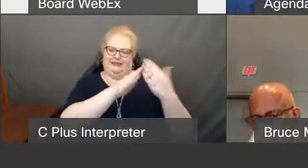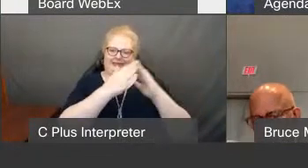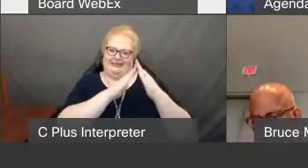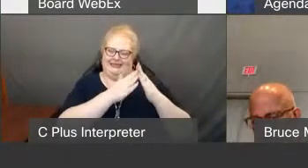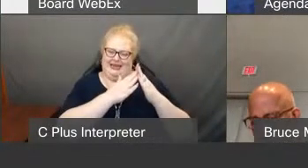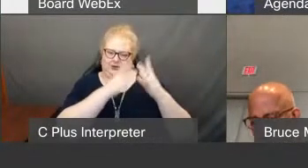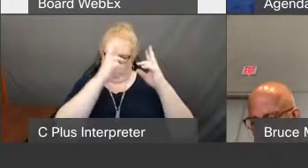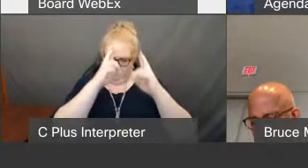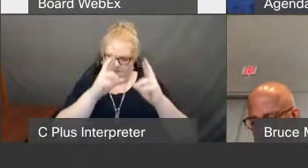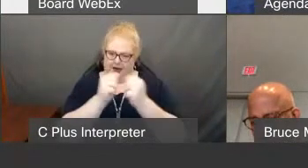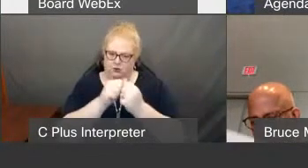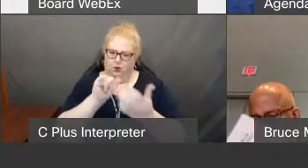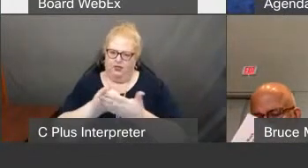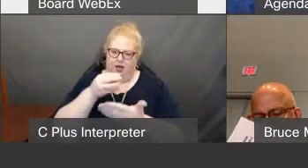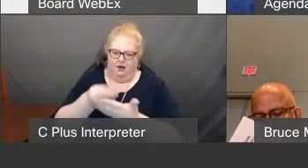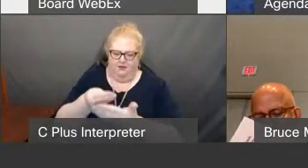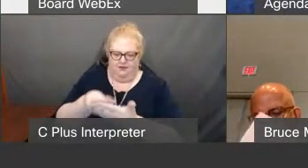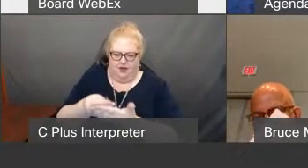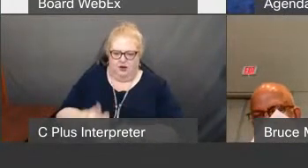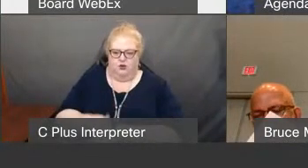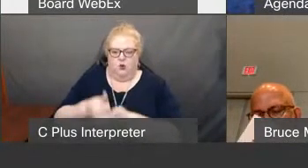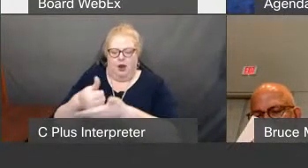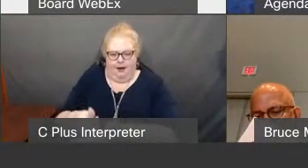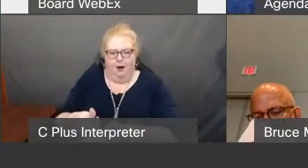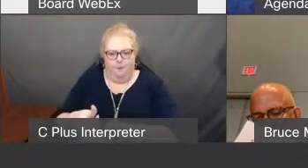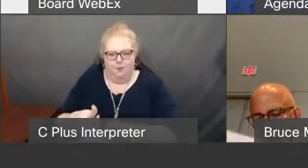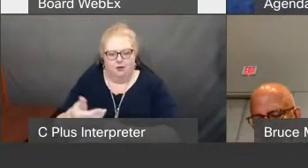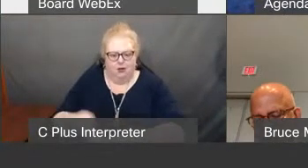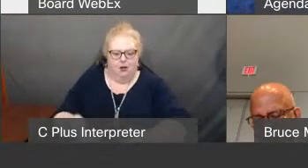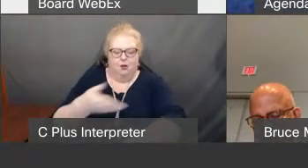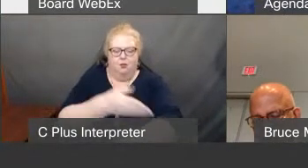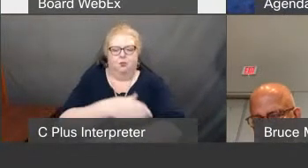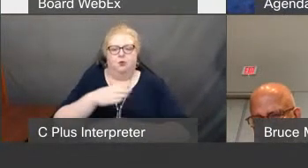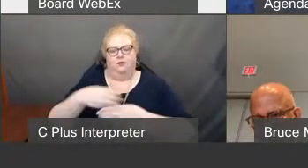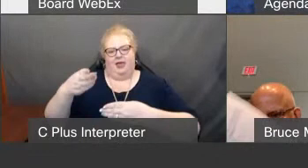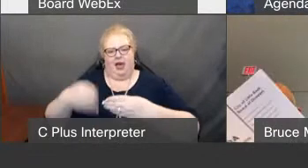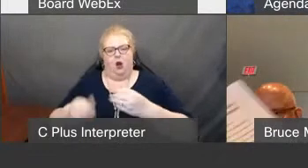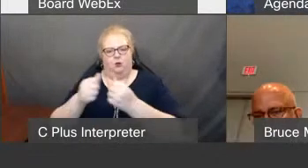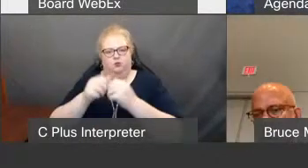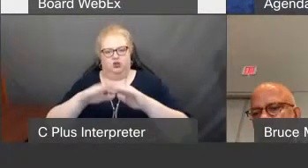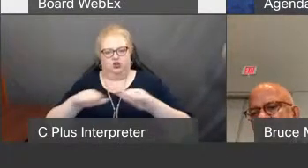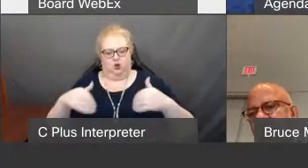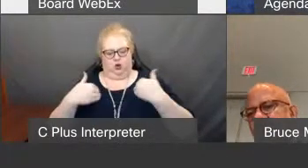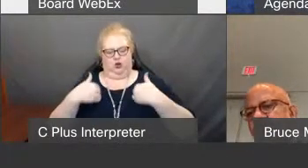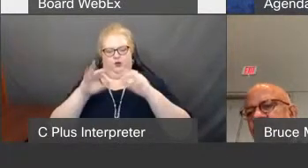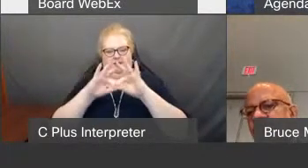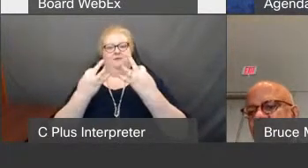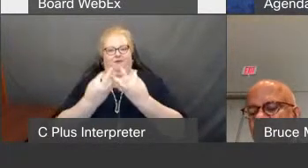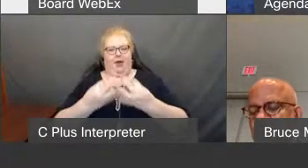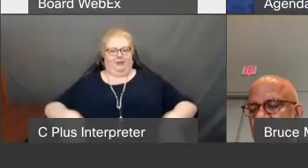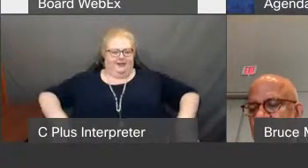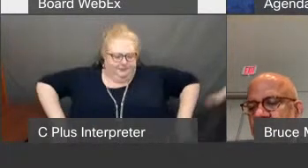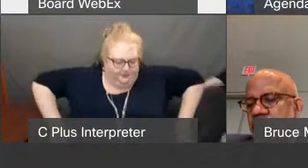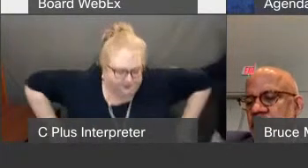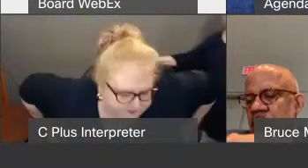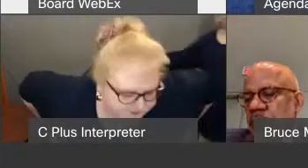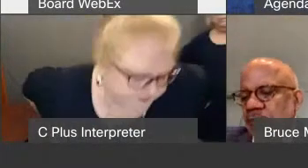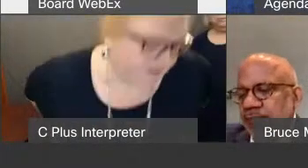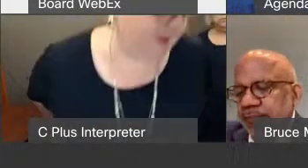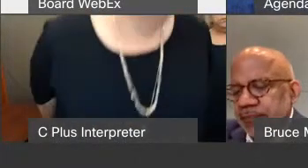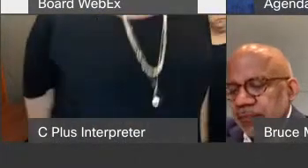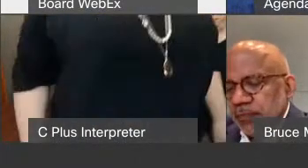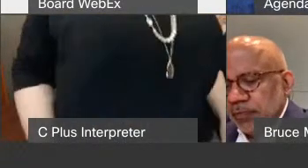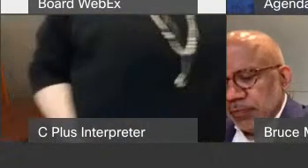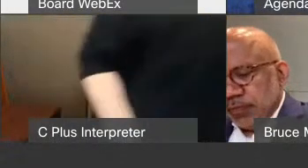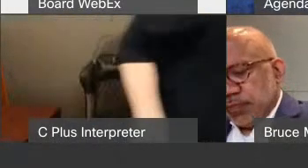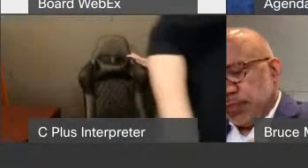committing funding to help improve outcomes for children, youth, and families. So that's all I want to have to say on that, Mayor. I commend you